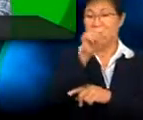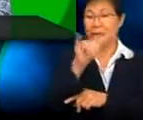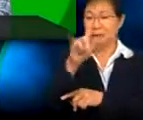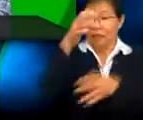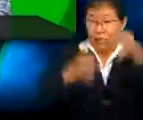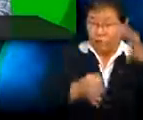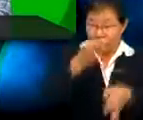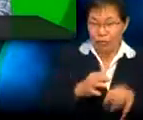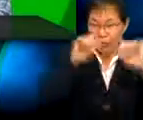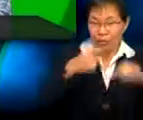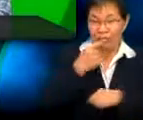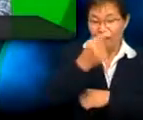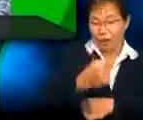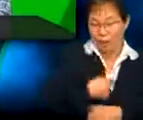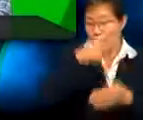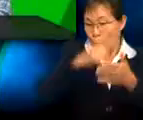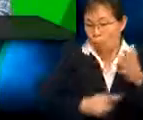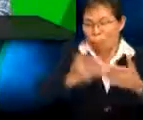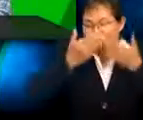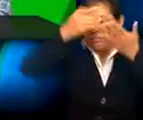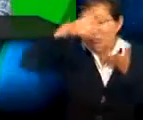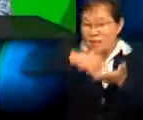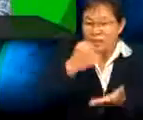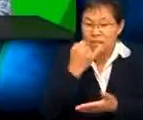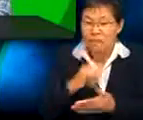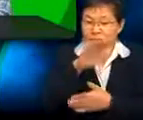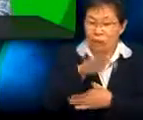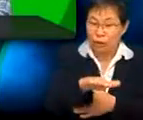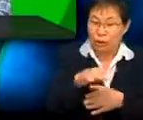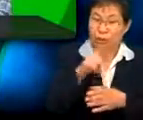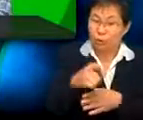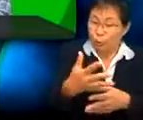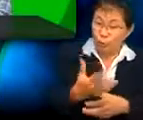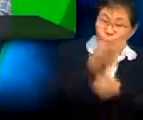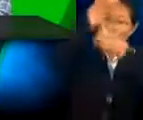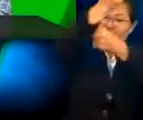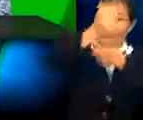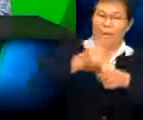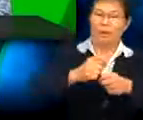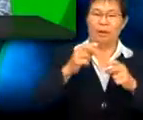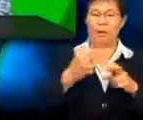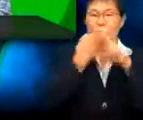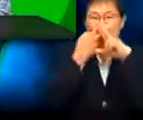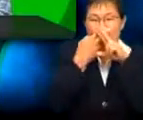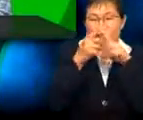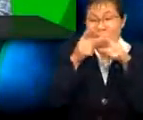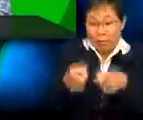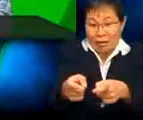Okay, Yazid, if you can tell me what smell this is, you will win the